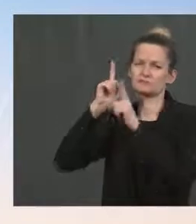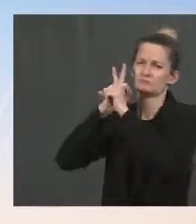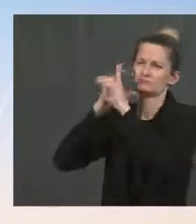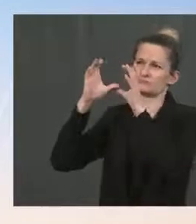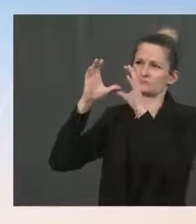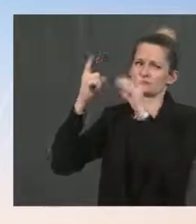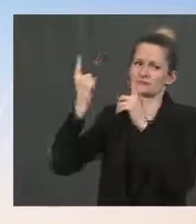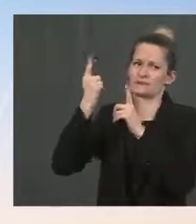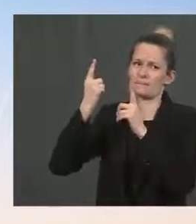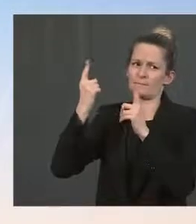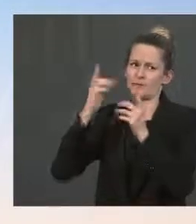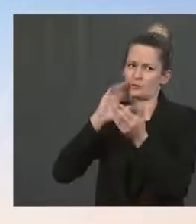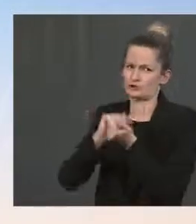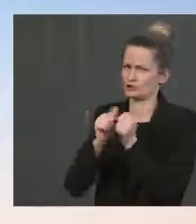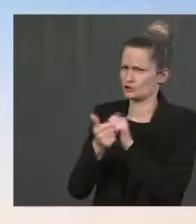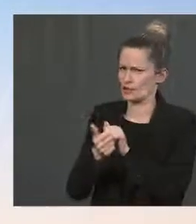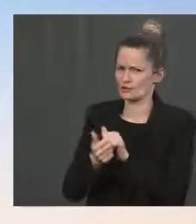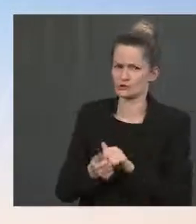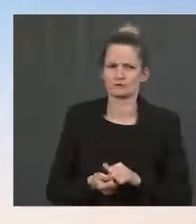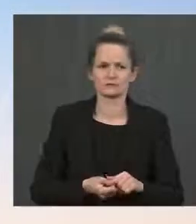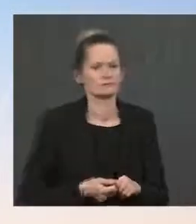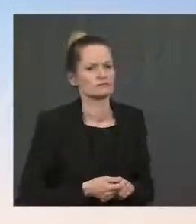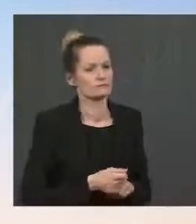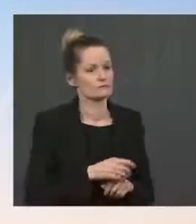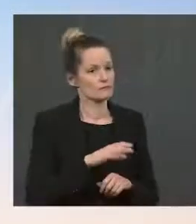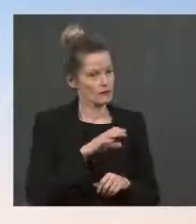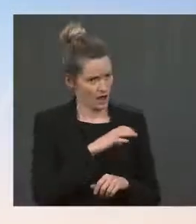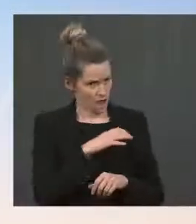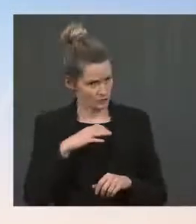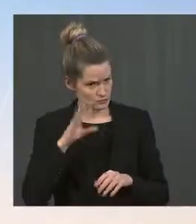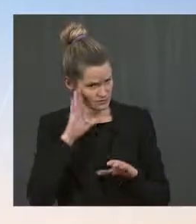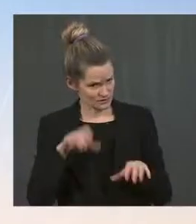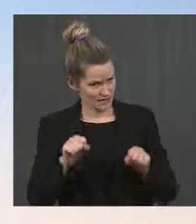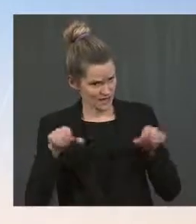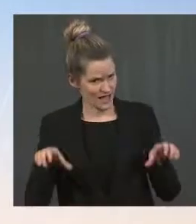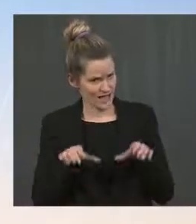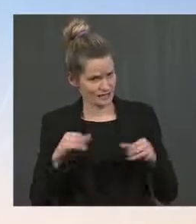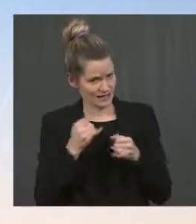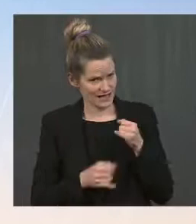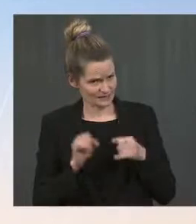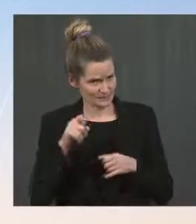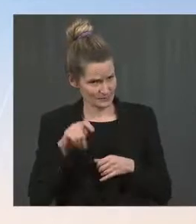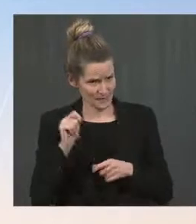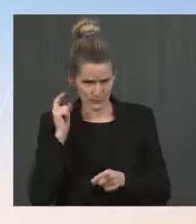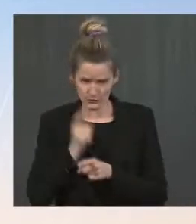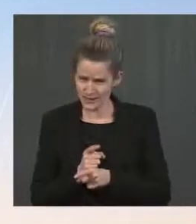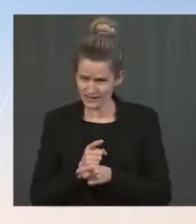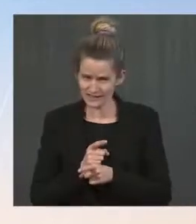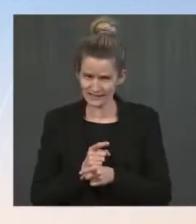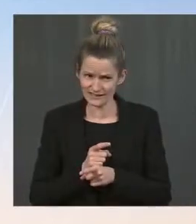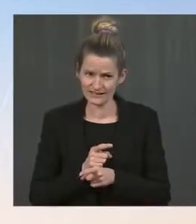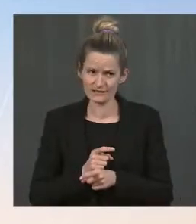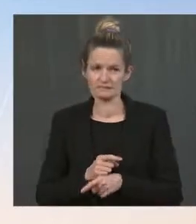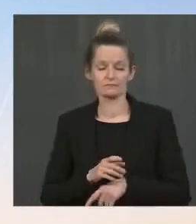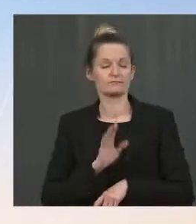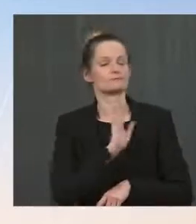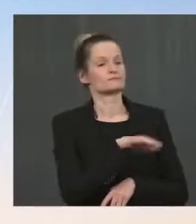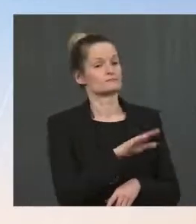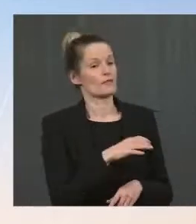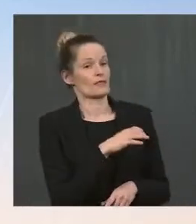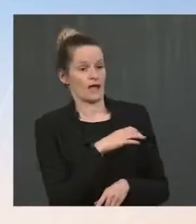by the end of September, by September 30th? Well, our expectation and hope is that they act in advance of the money running out, yes.